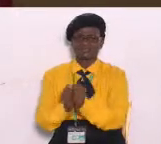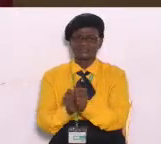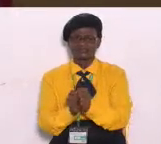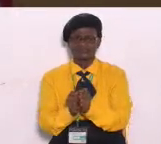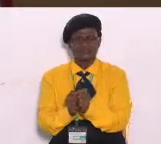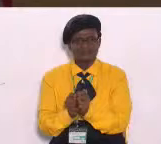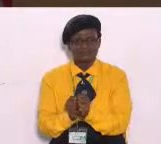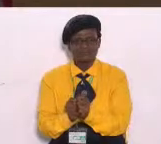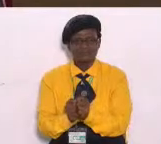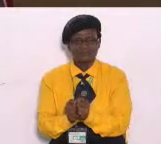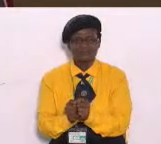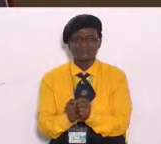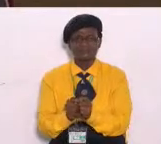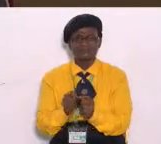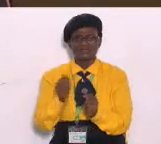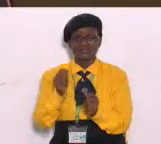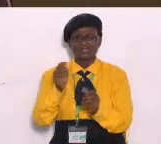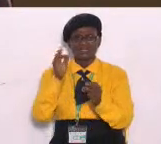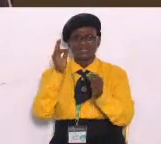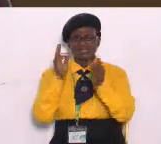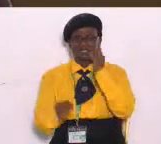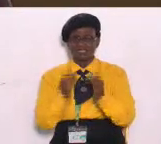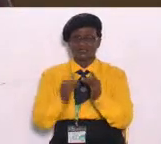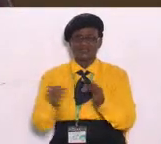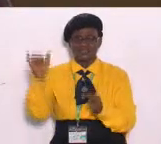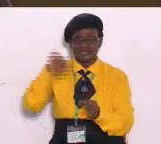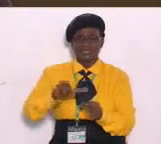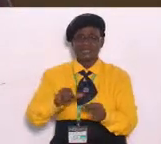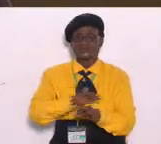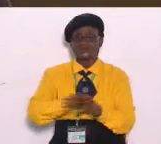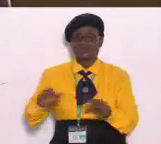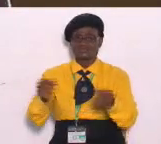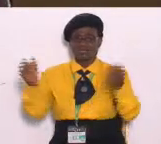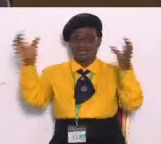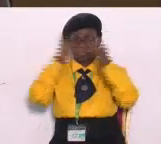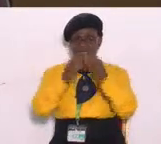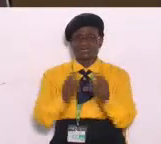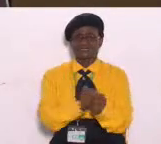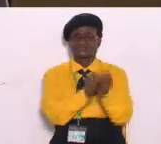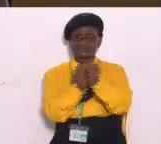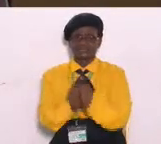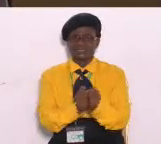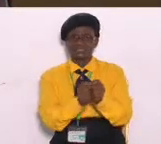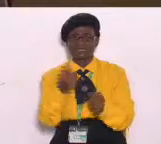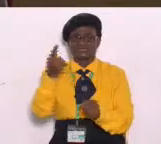If they don't gather together, they won't be able to give offerings, etc., etc. The work will stop.